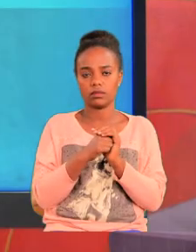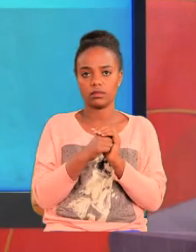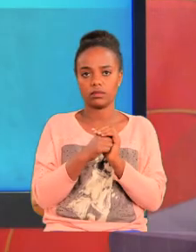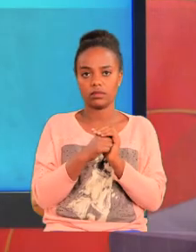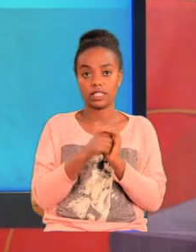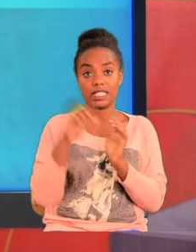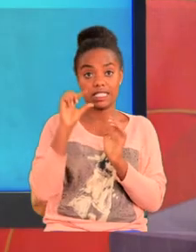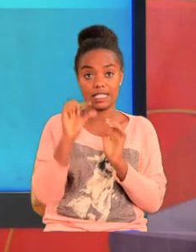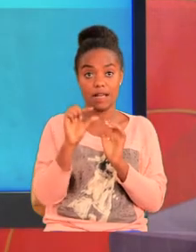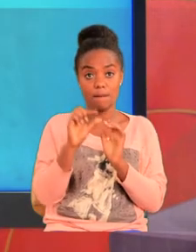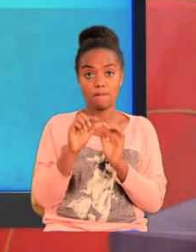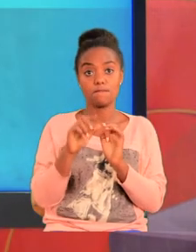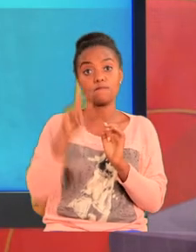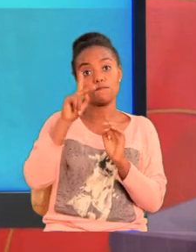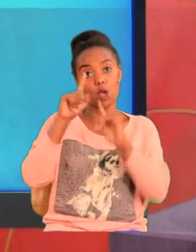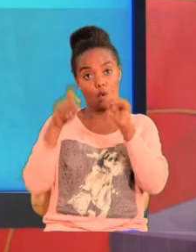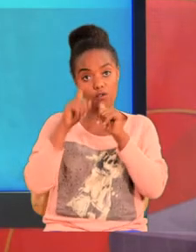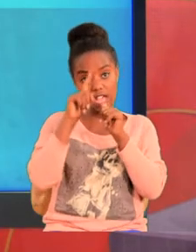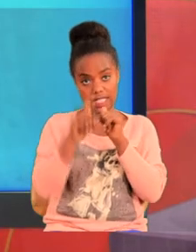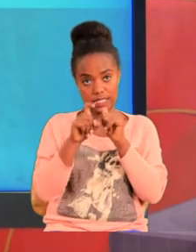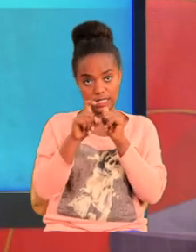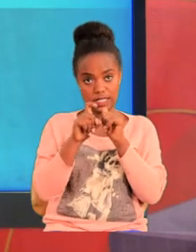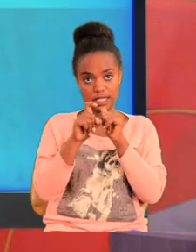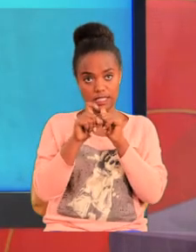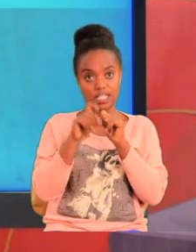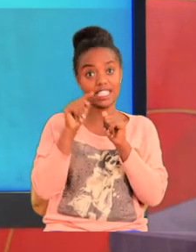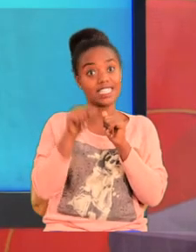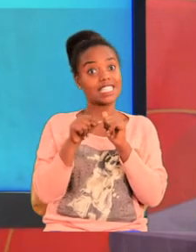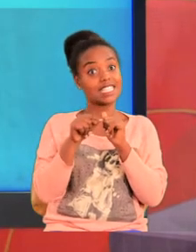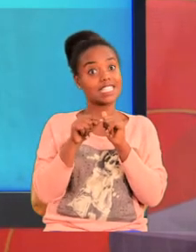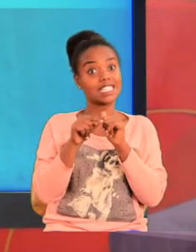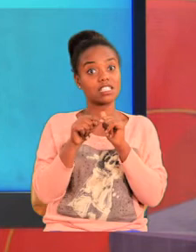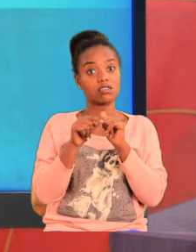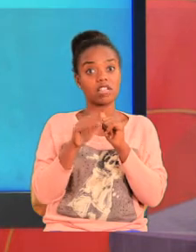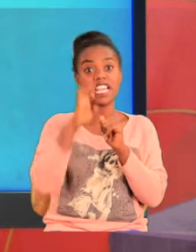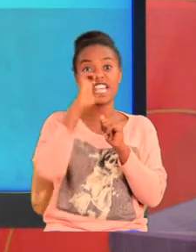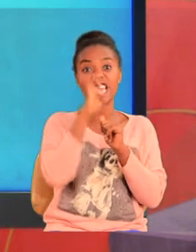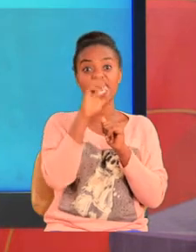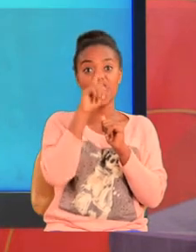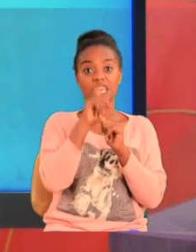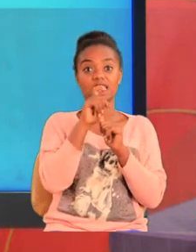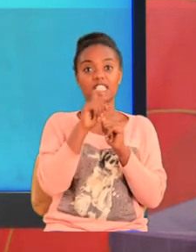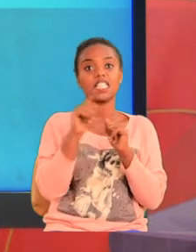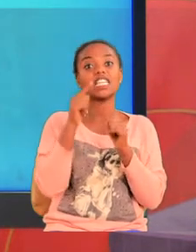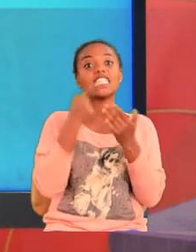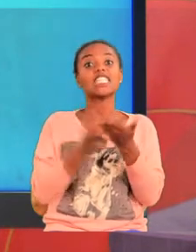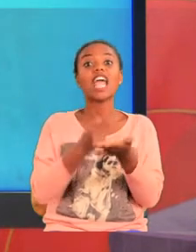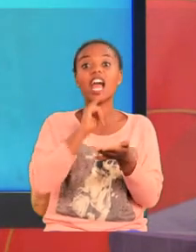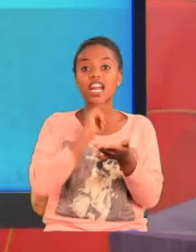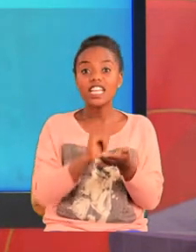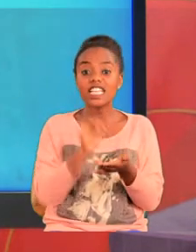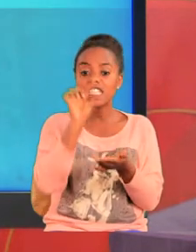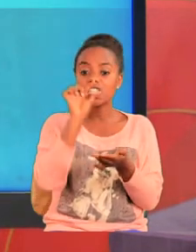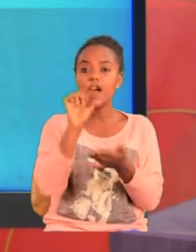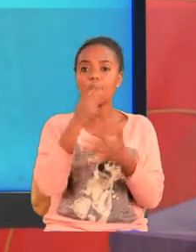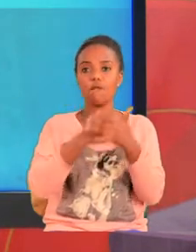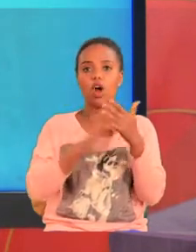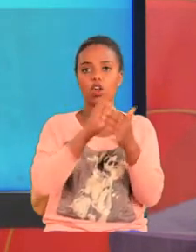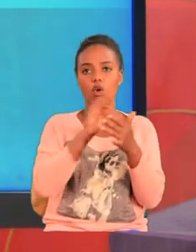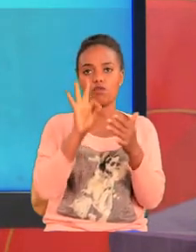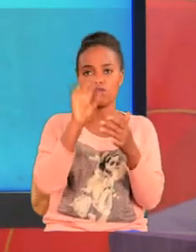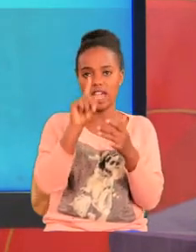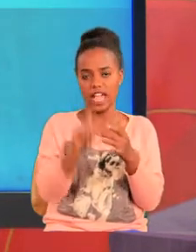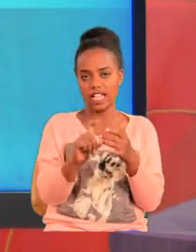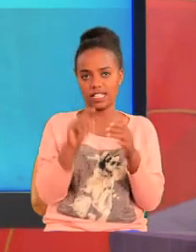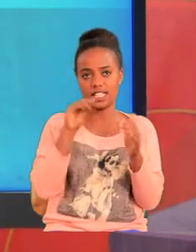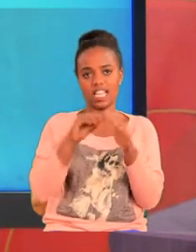For some xp of x, this statement means there is some value of x